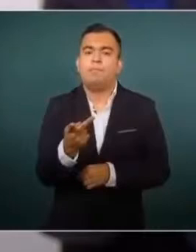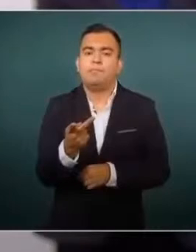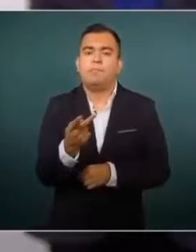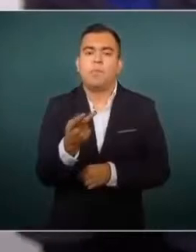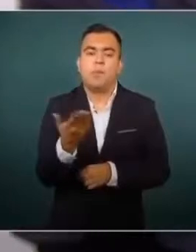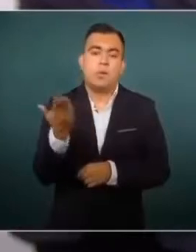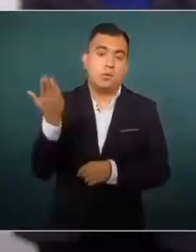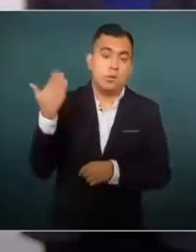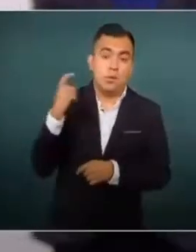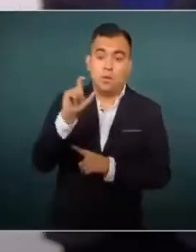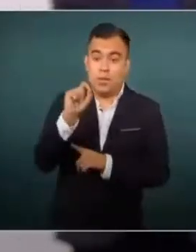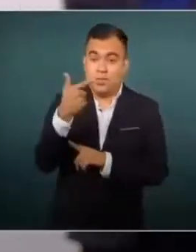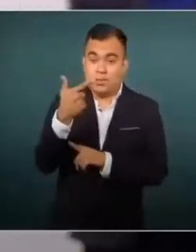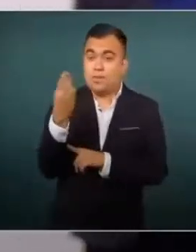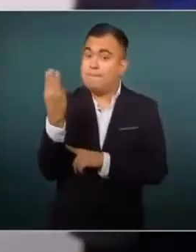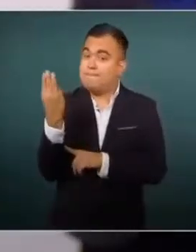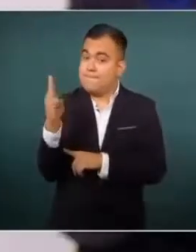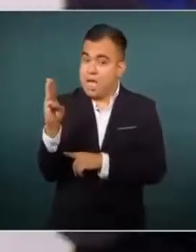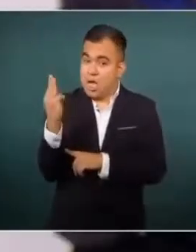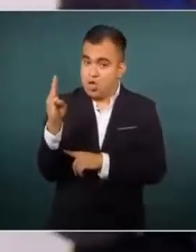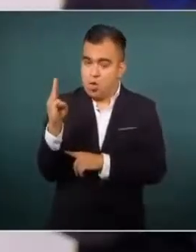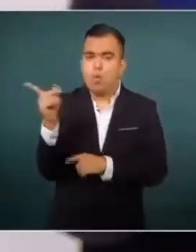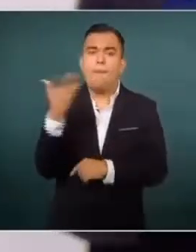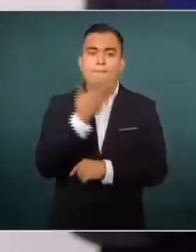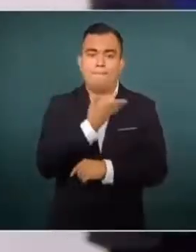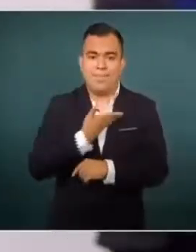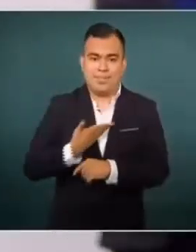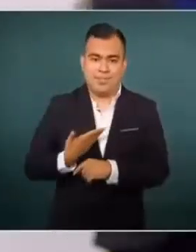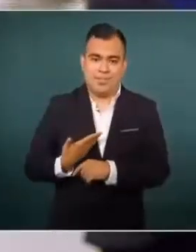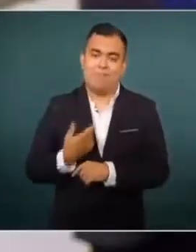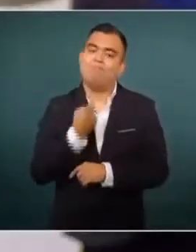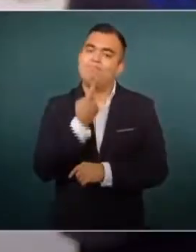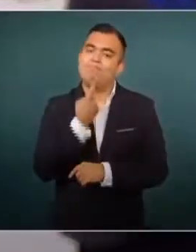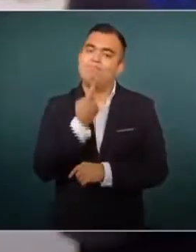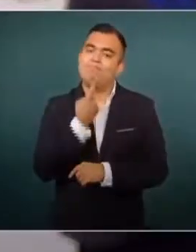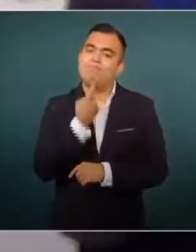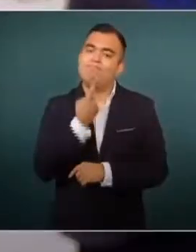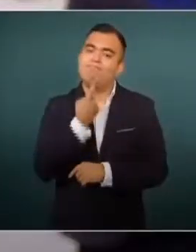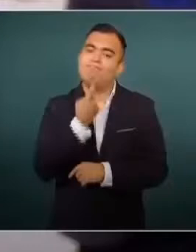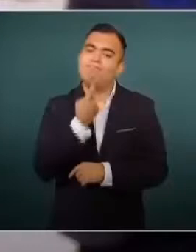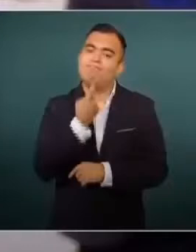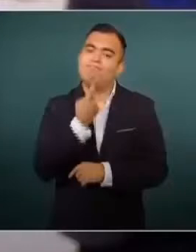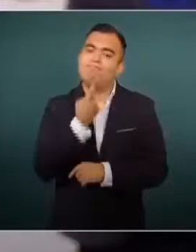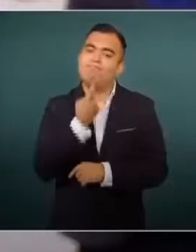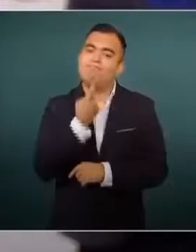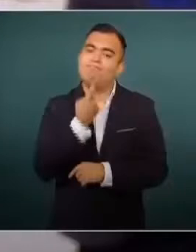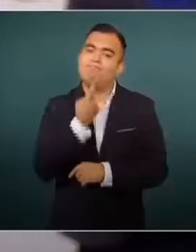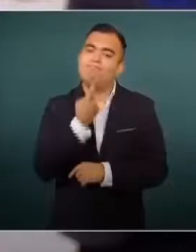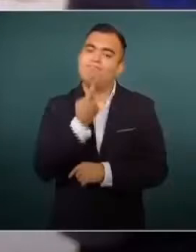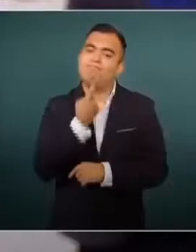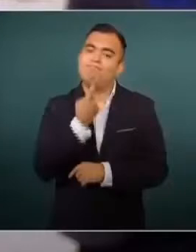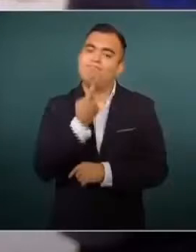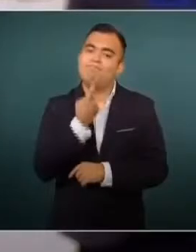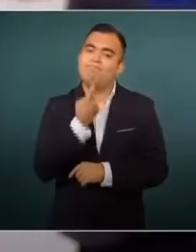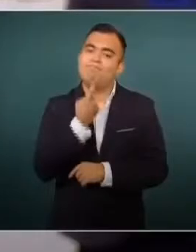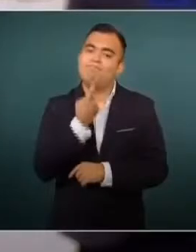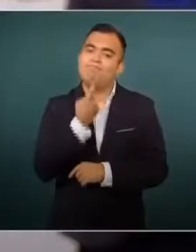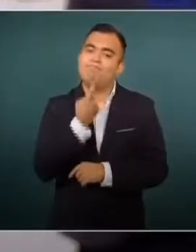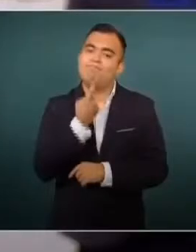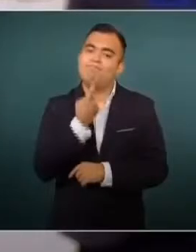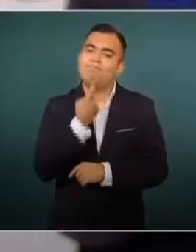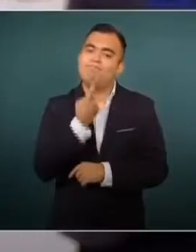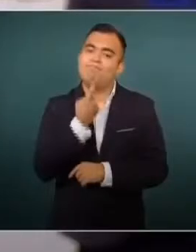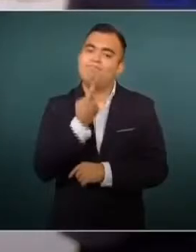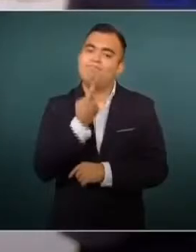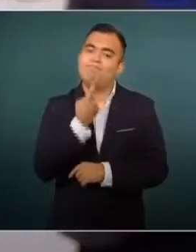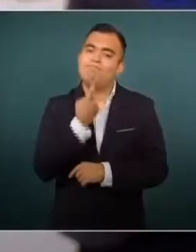pasado 27 de mayo, el presidente Andrés Manuel López Obrador She said on the past 27th of May,